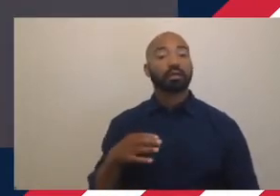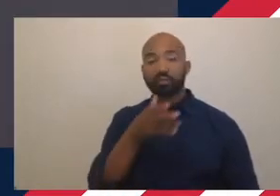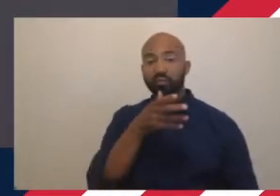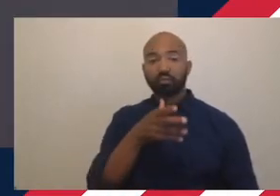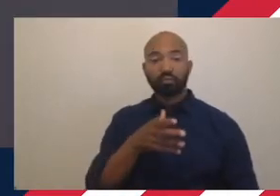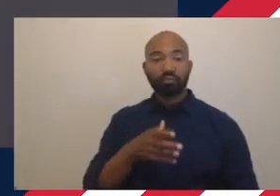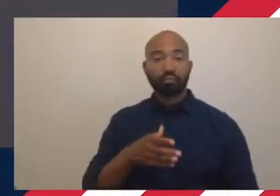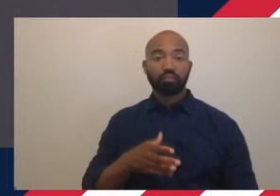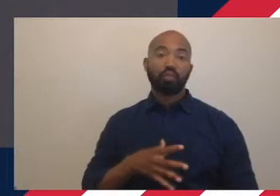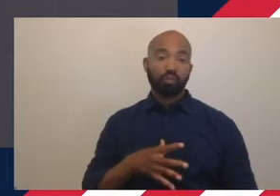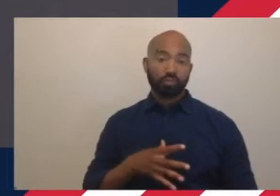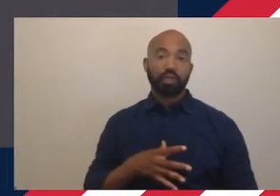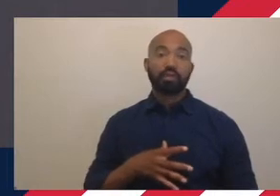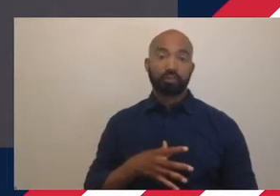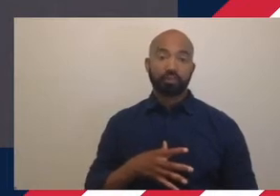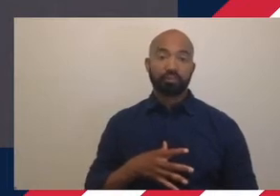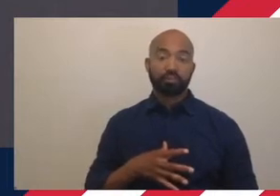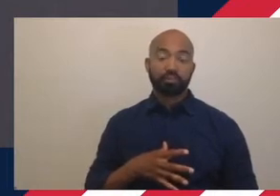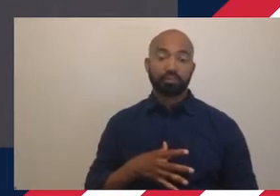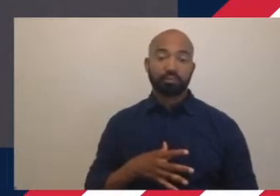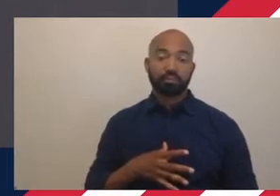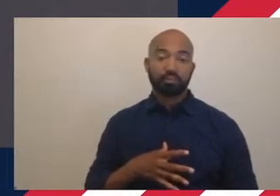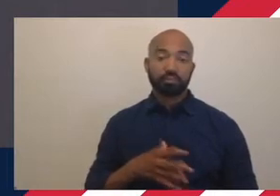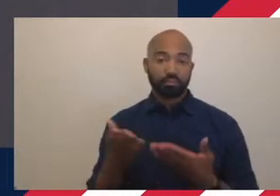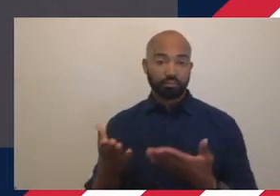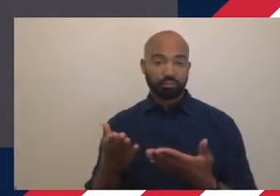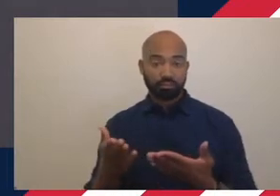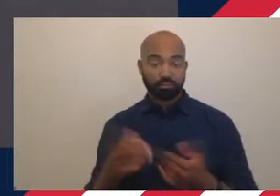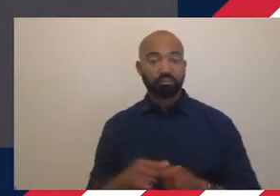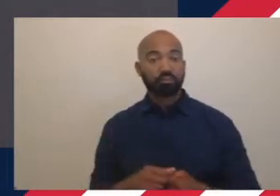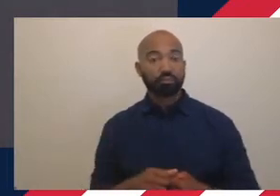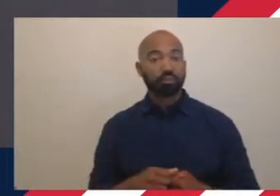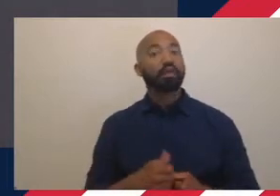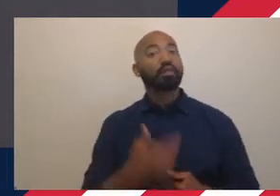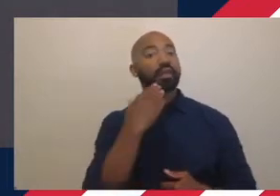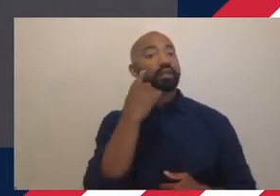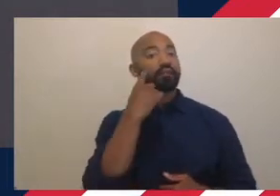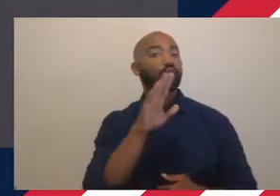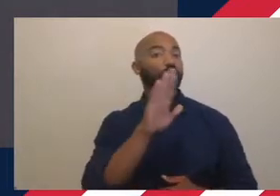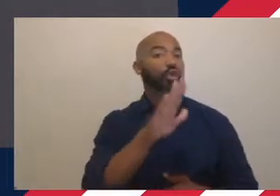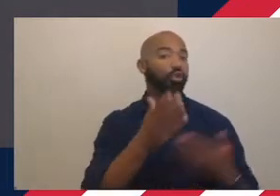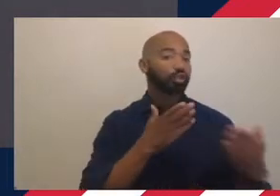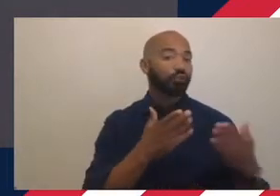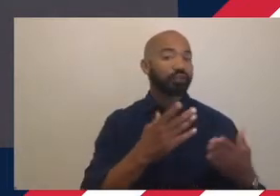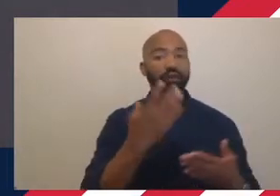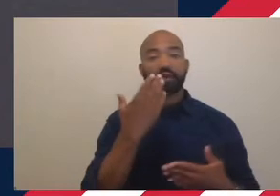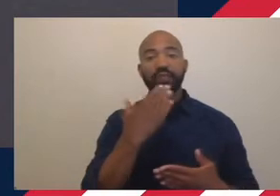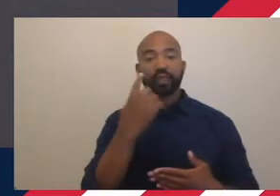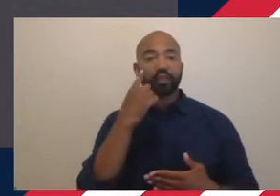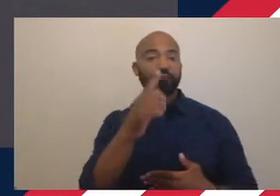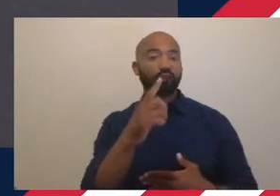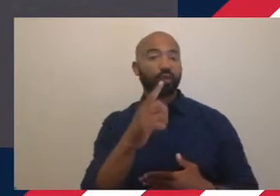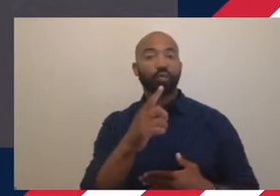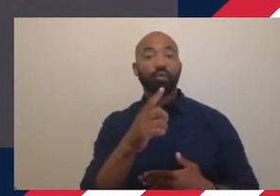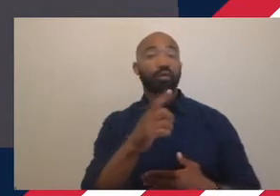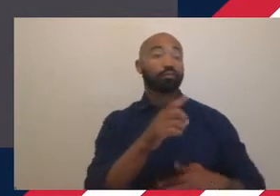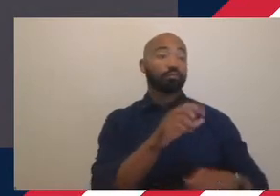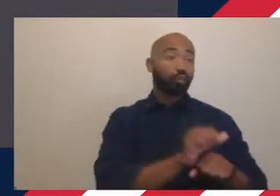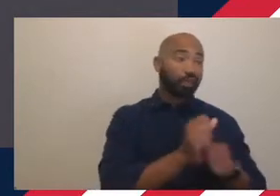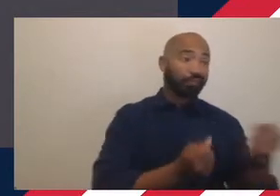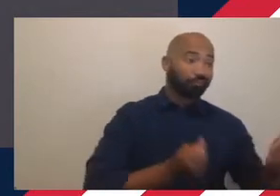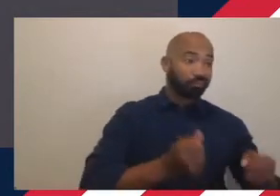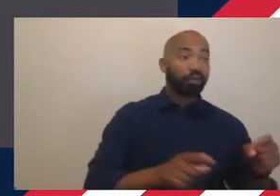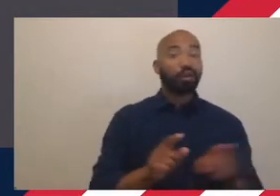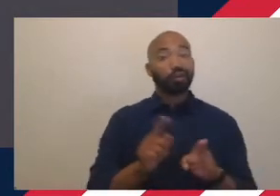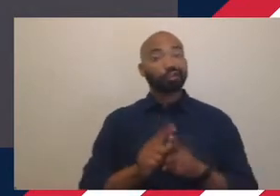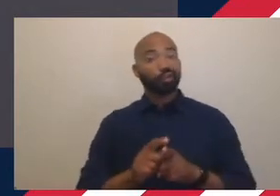Thank you for your service to our country and the military. Thank you for your service to our country now during this pandemic.